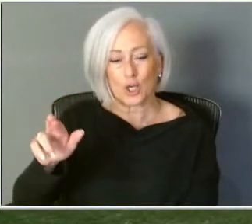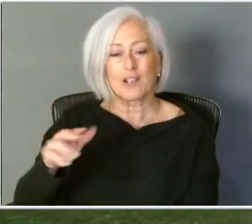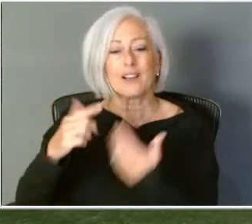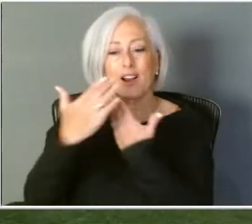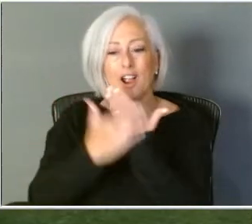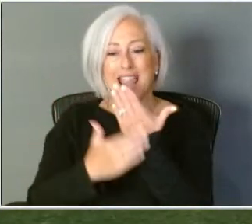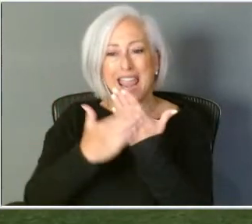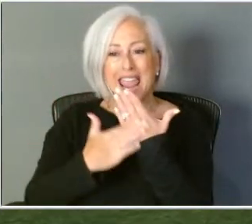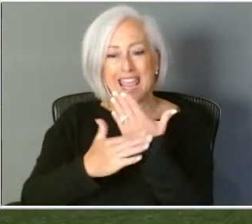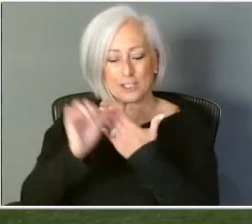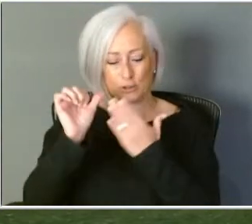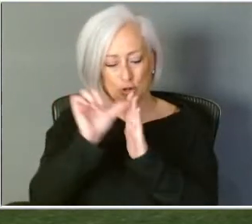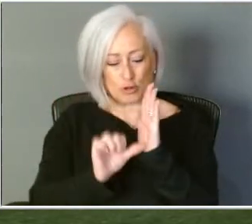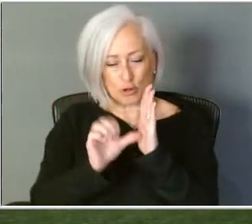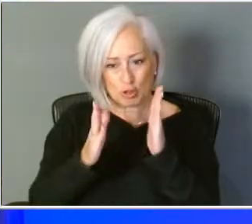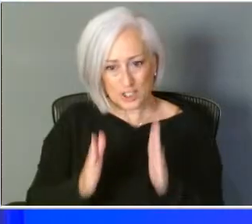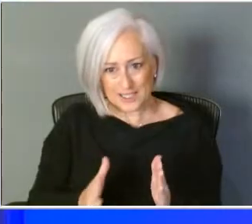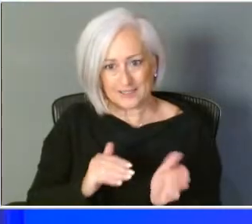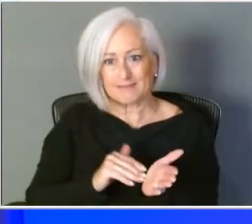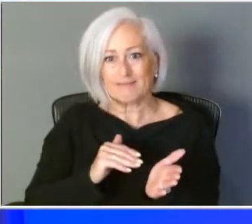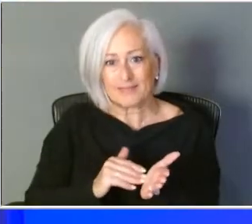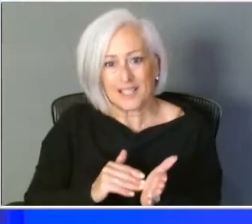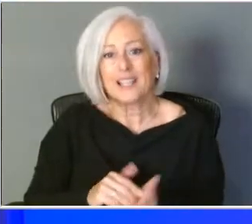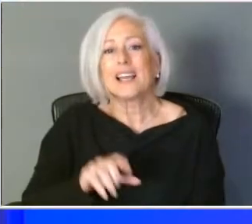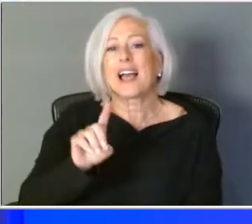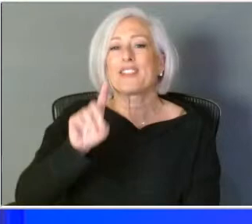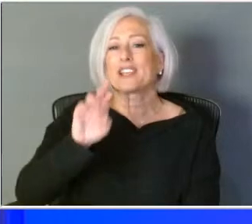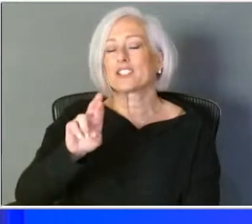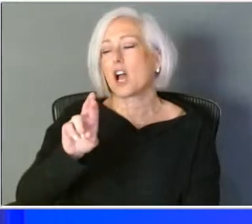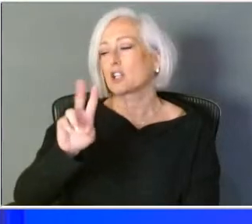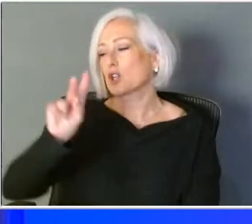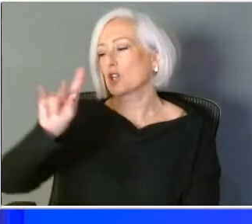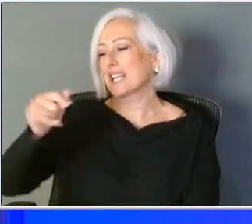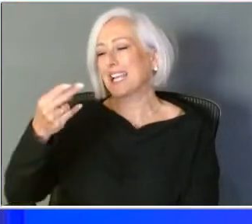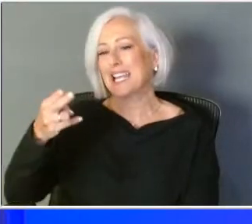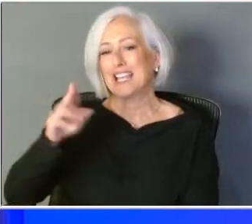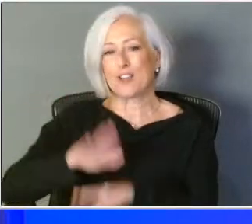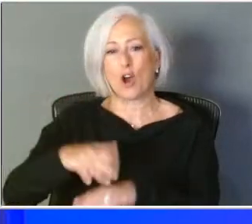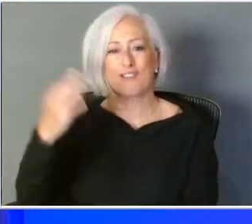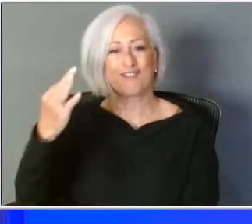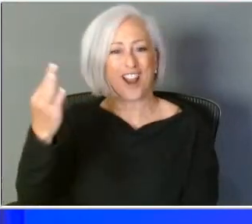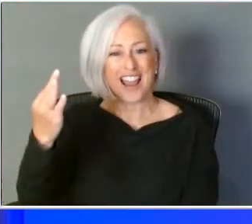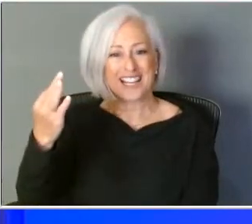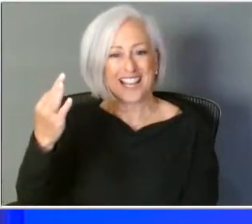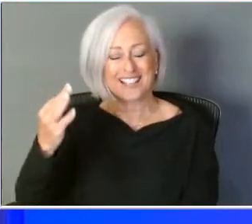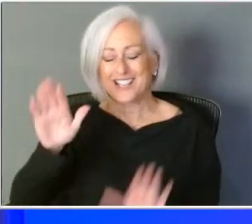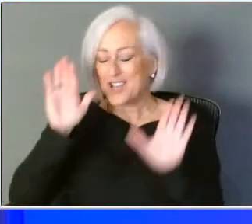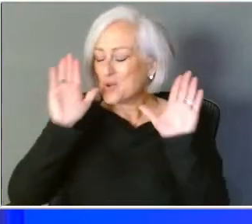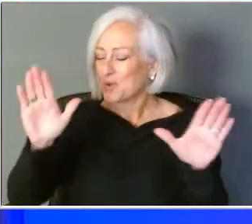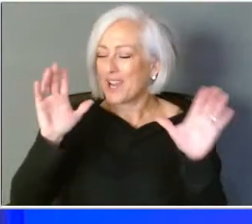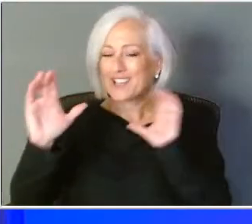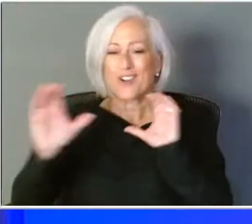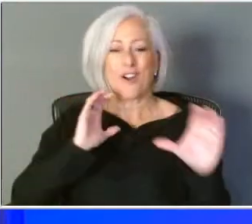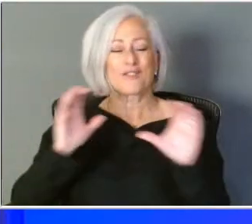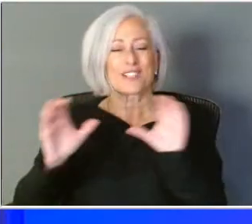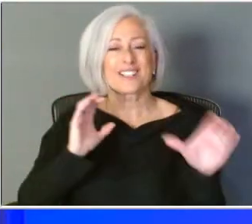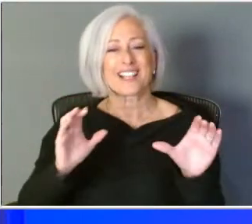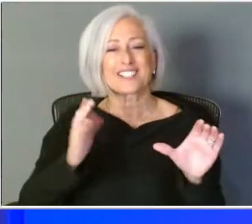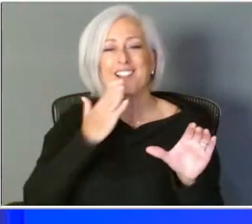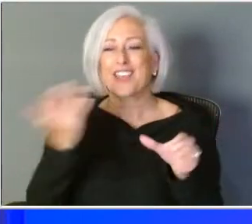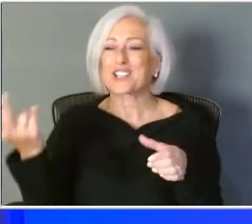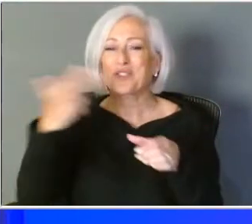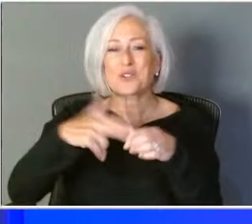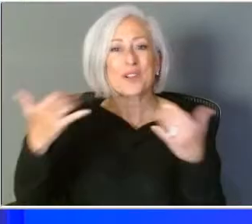team physician, Dr. Vincent Key. Thank you so much to all of our guests. Great conversation. Thank you, as always, to our viewers for being with us today. We'll see you back